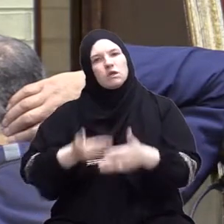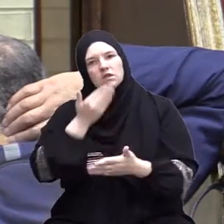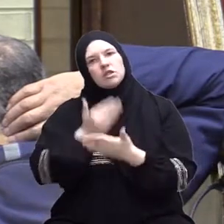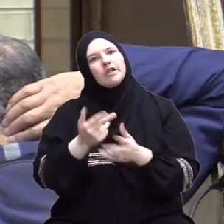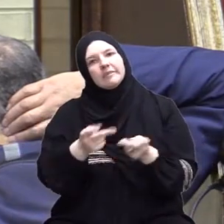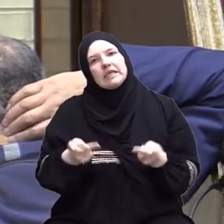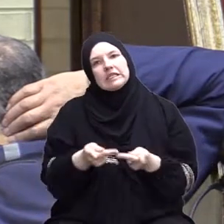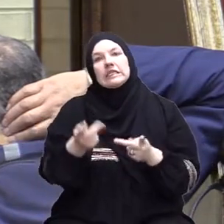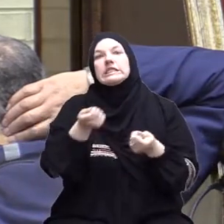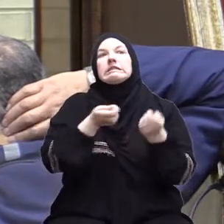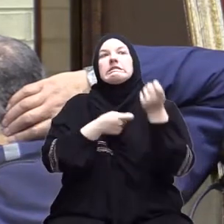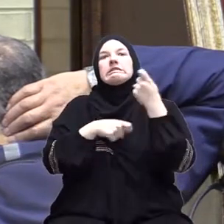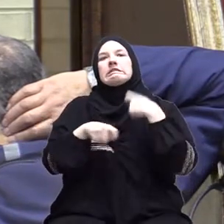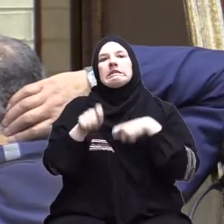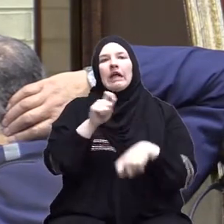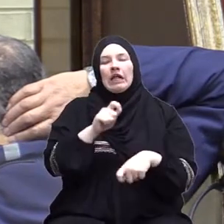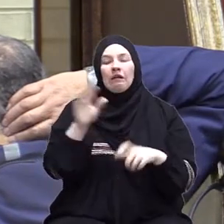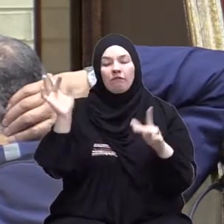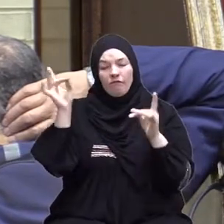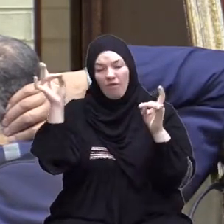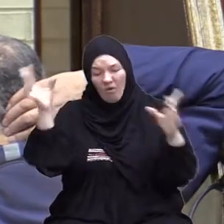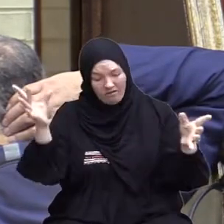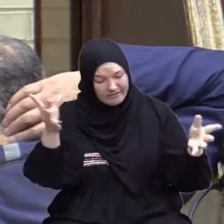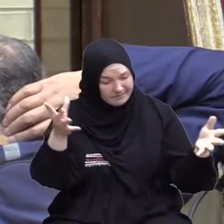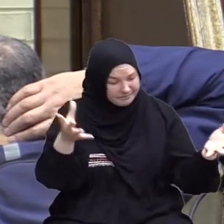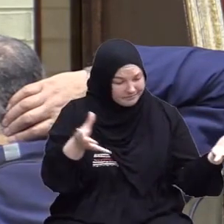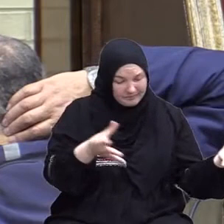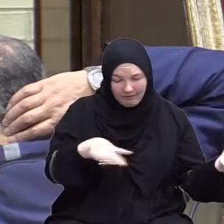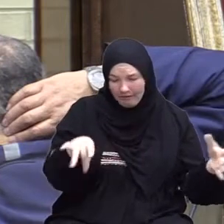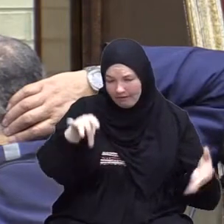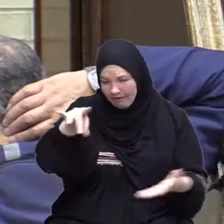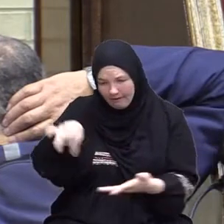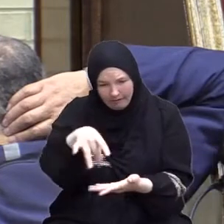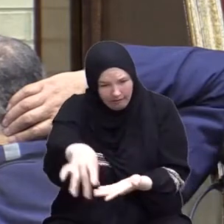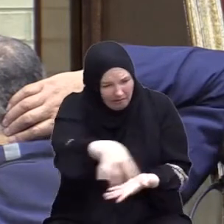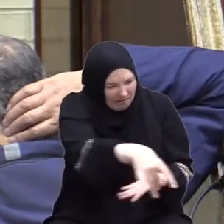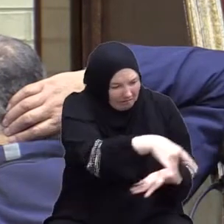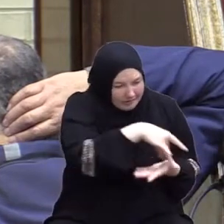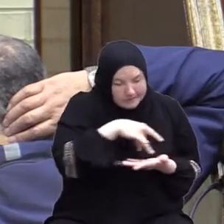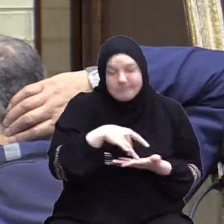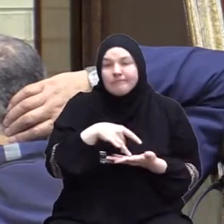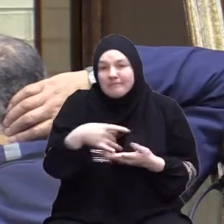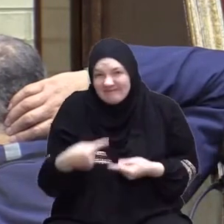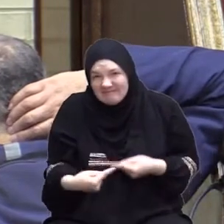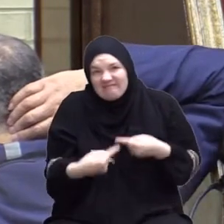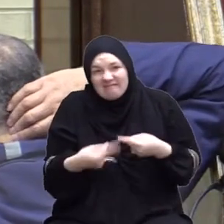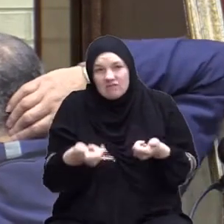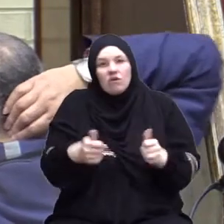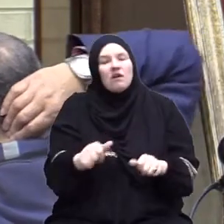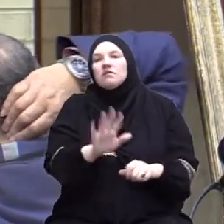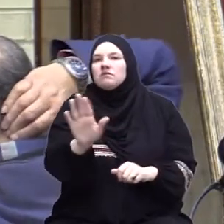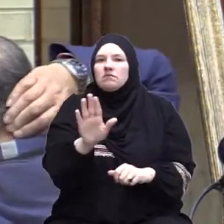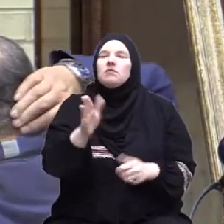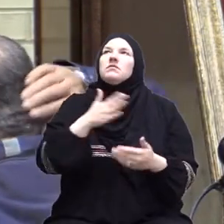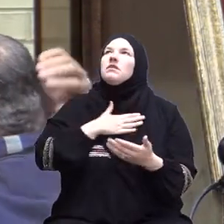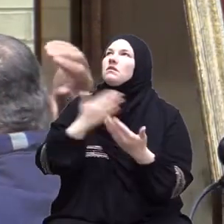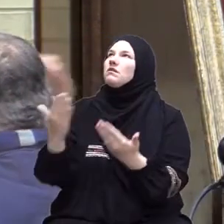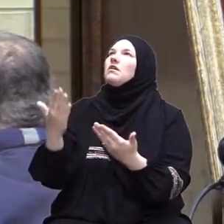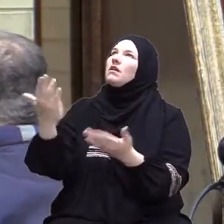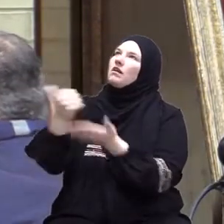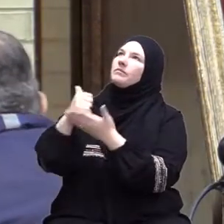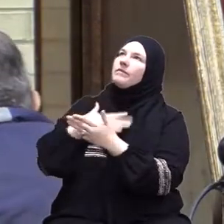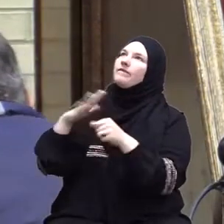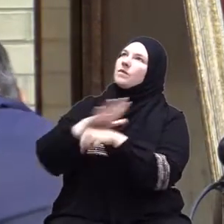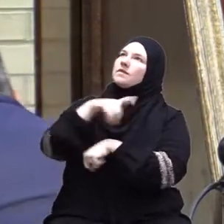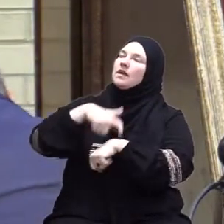place, instead of picking up only the miseries that we leave them in. May Allah subhanahu wa ta'ala guide us to be true and